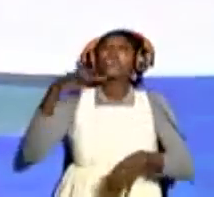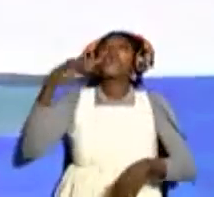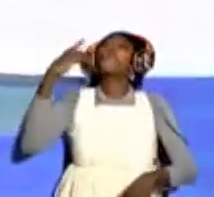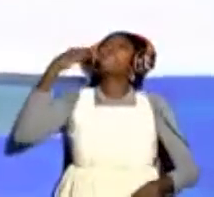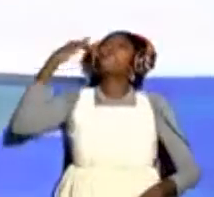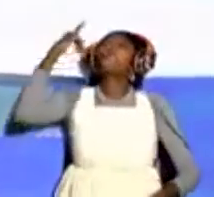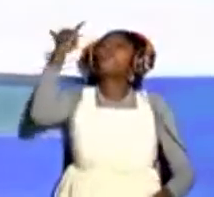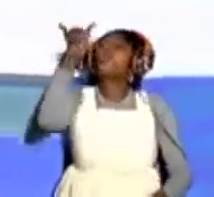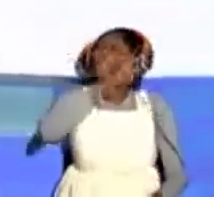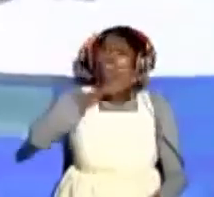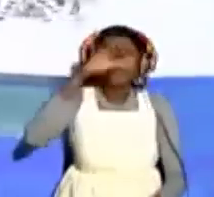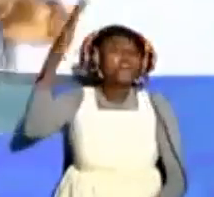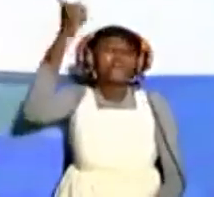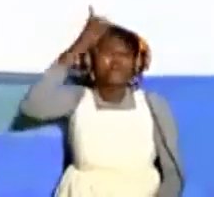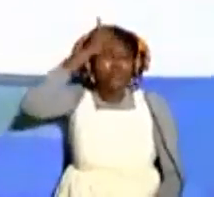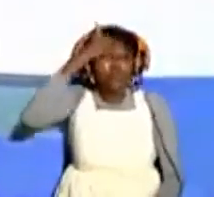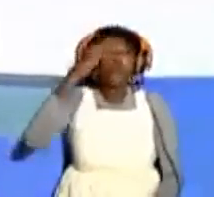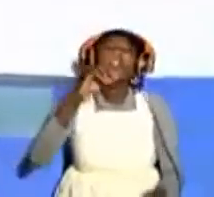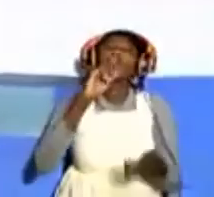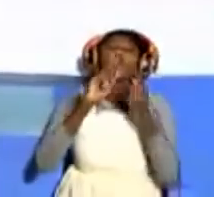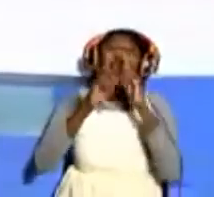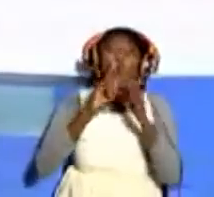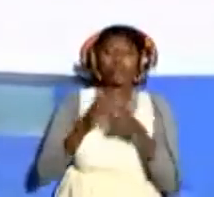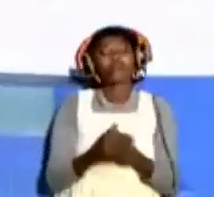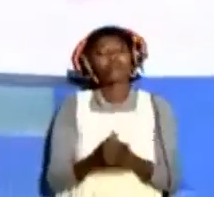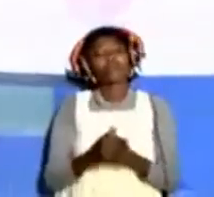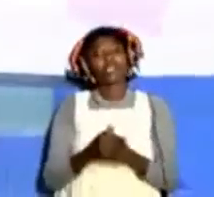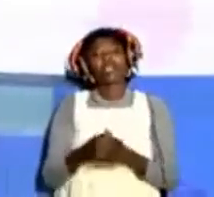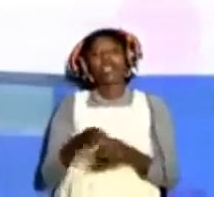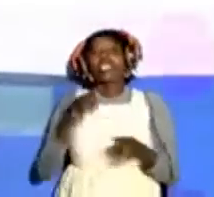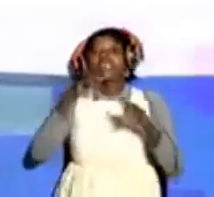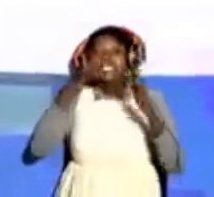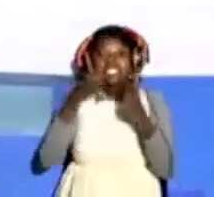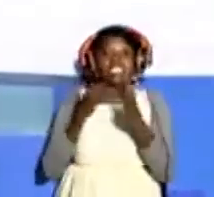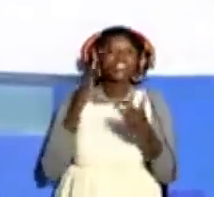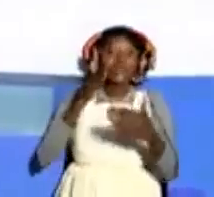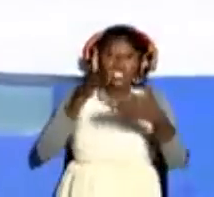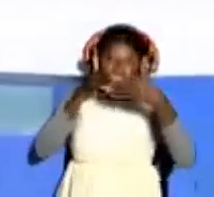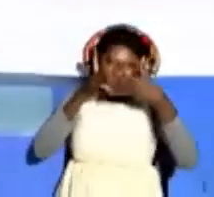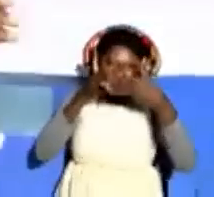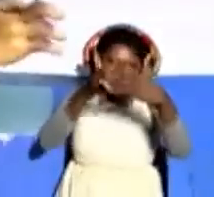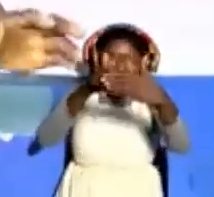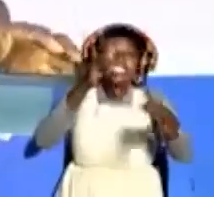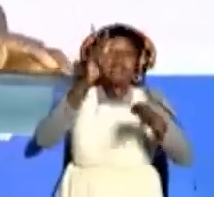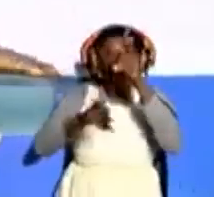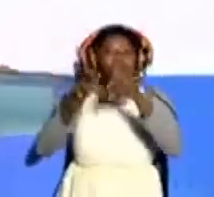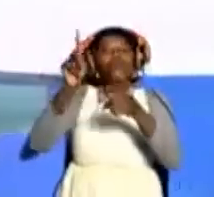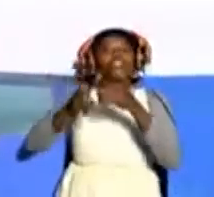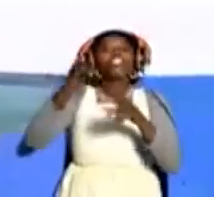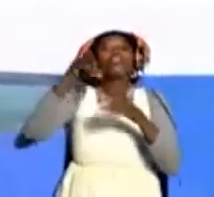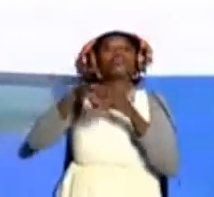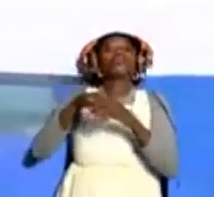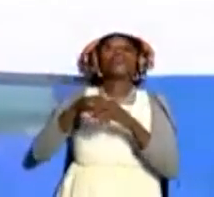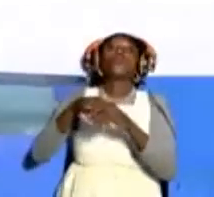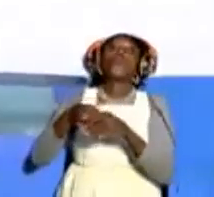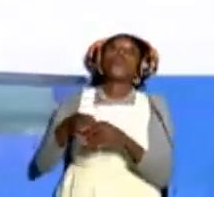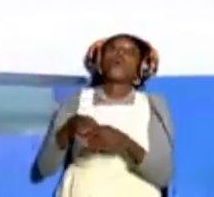useless, idle talk. For it will only lead people into more